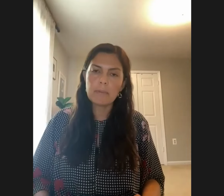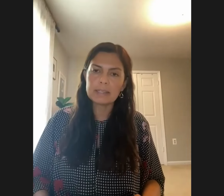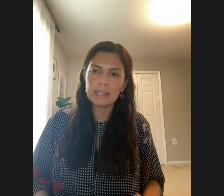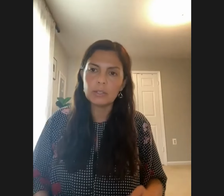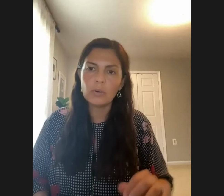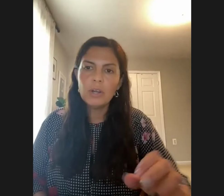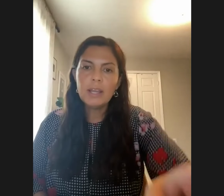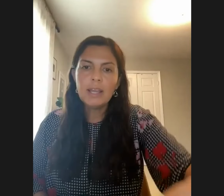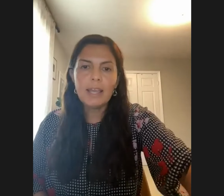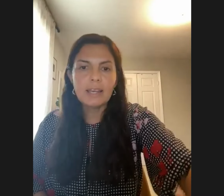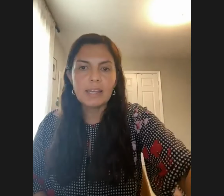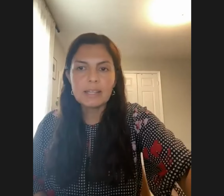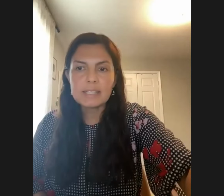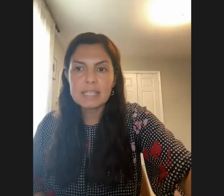distributed,